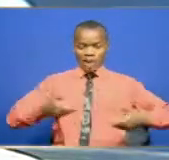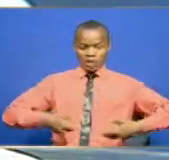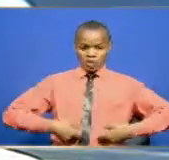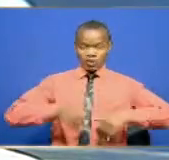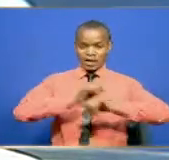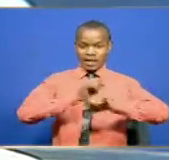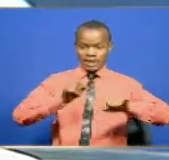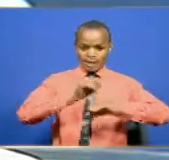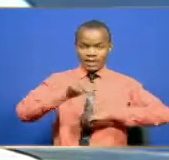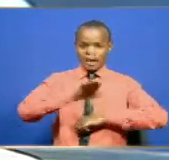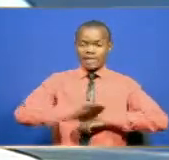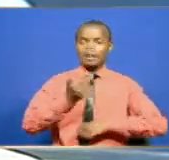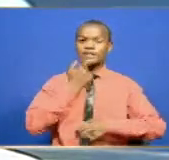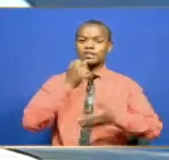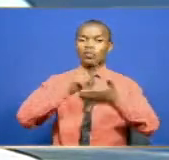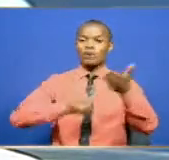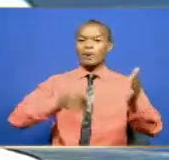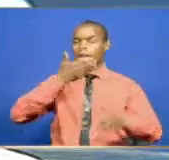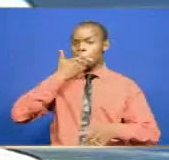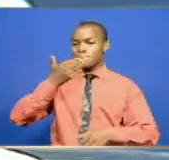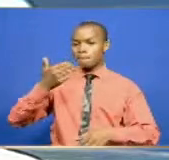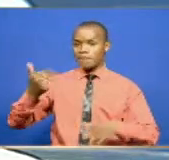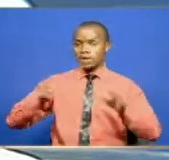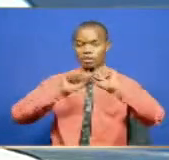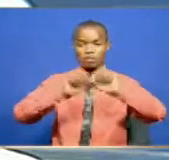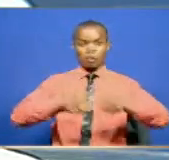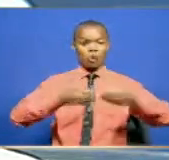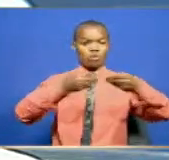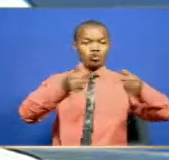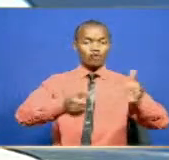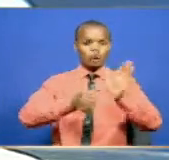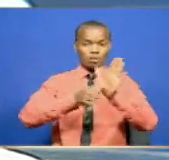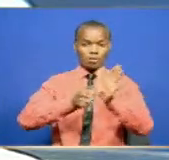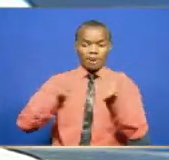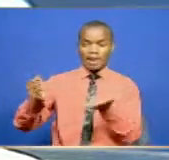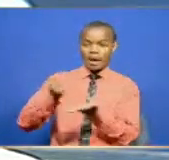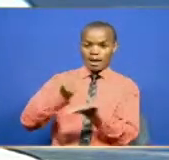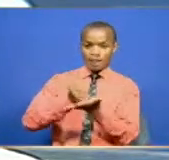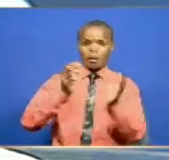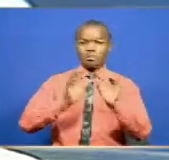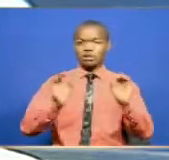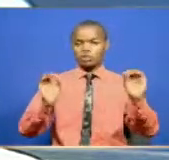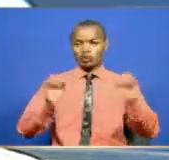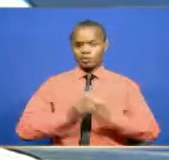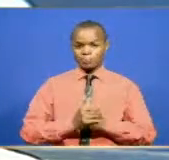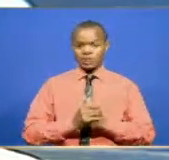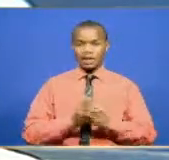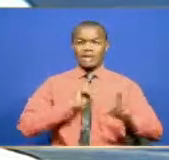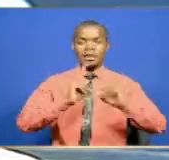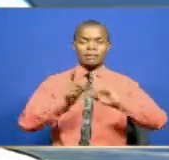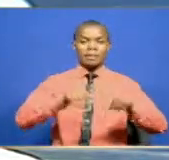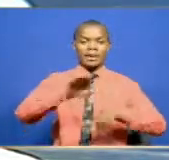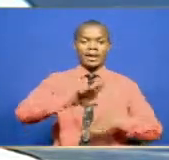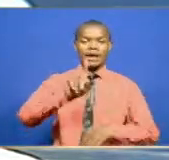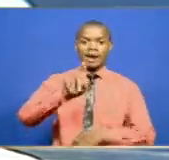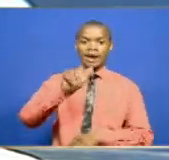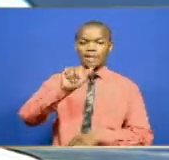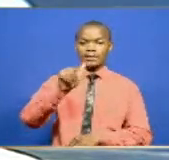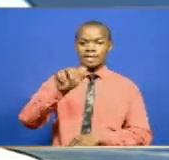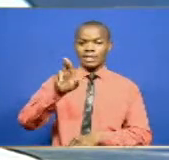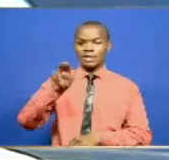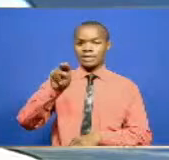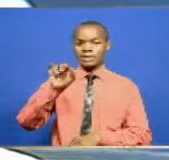it's the best bet yet in dealing with unemployment menace facing the youth. Speaking in Kasarani, where he opened the newly